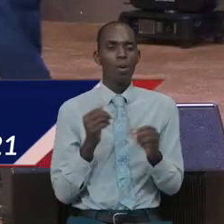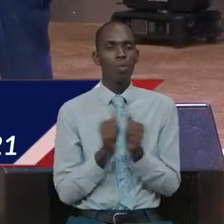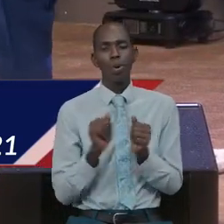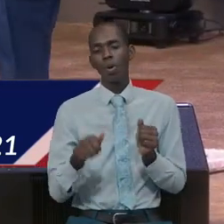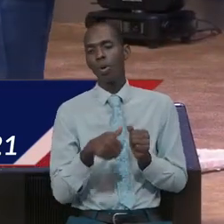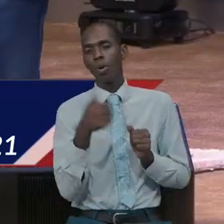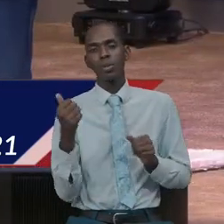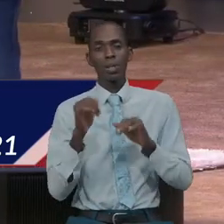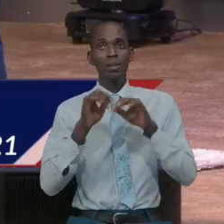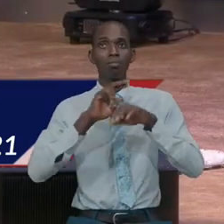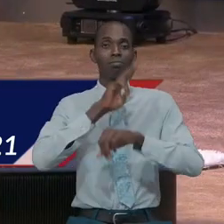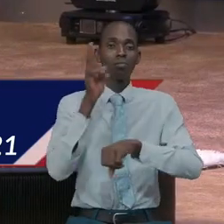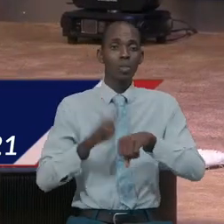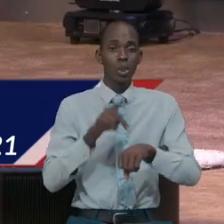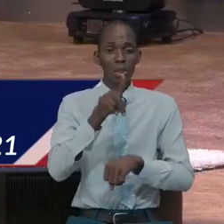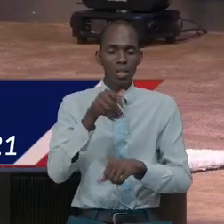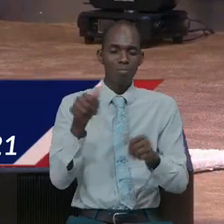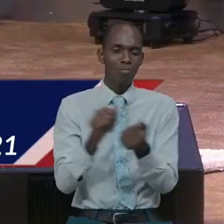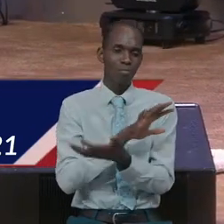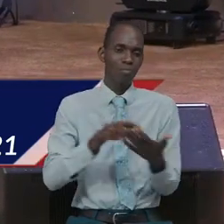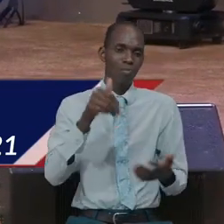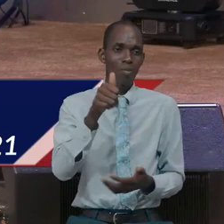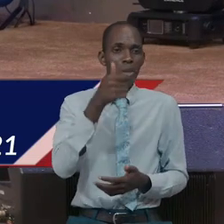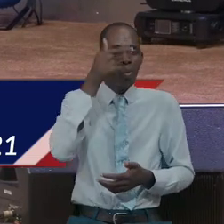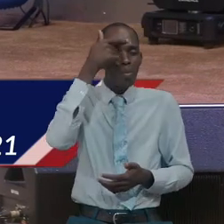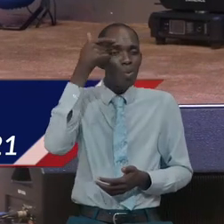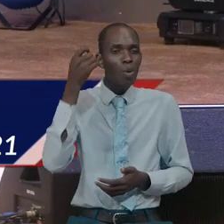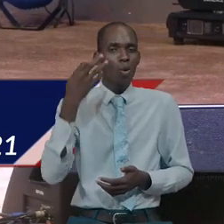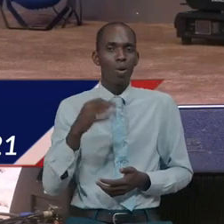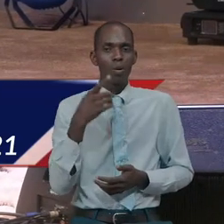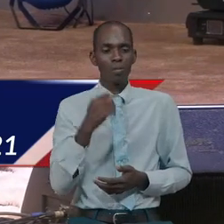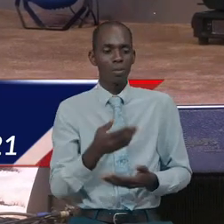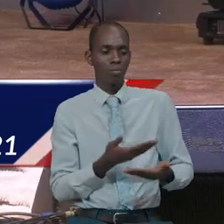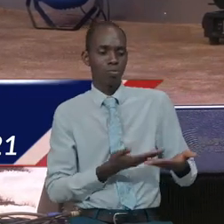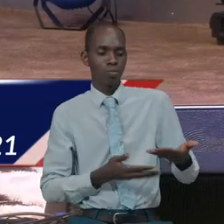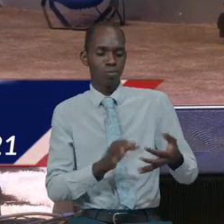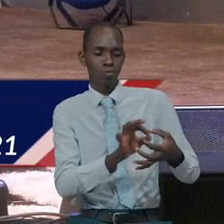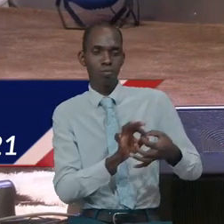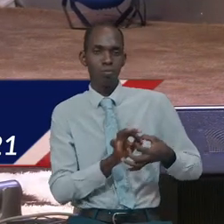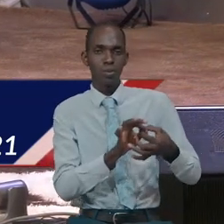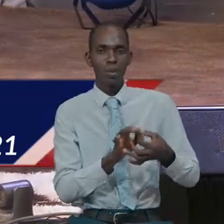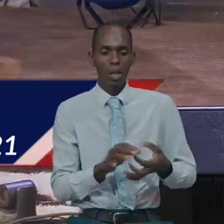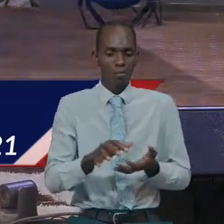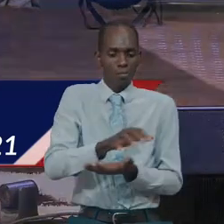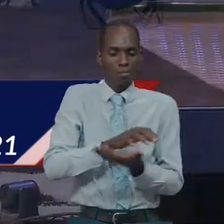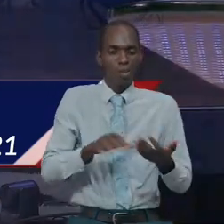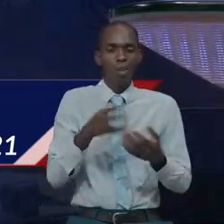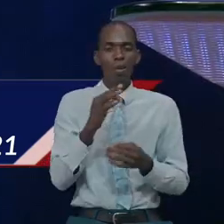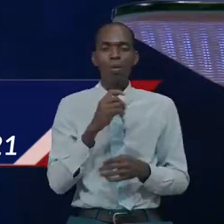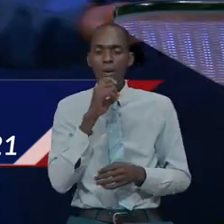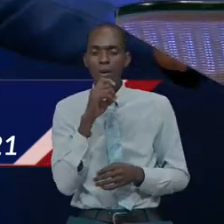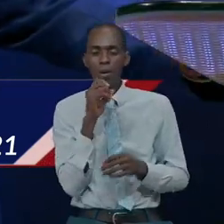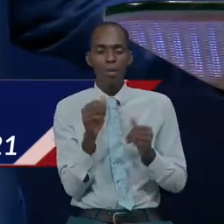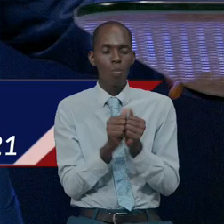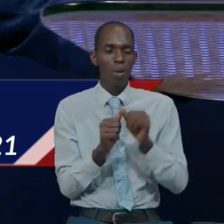nations. Thou hast destroyed thyself because of the mingling together of iron and clay. You have